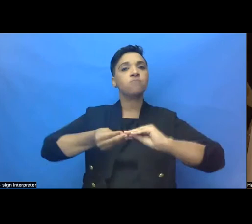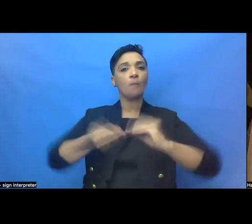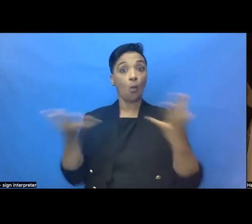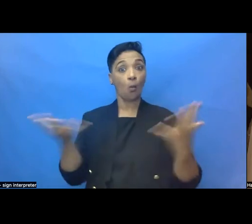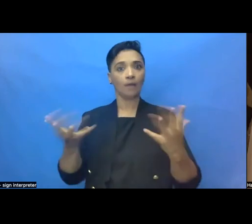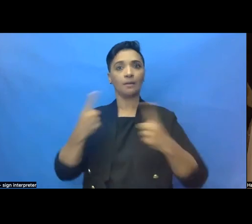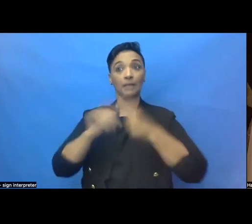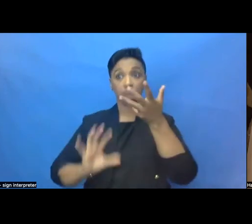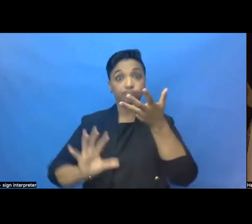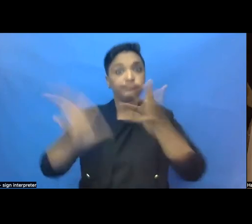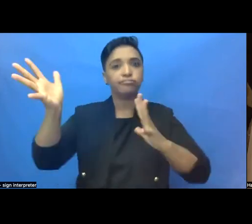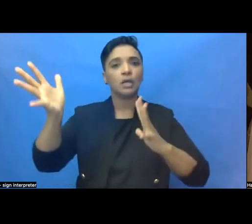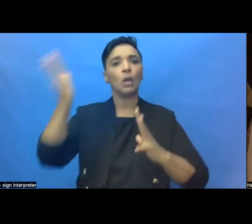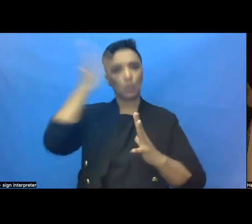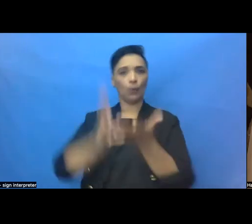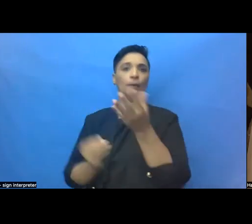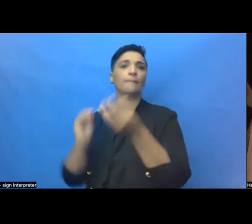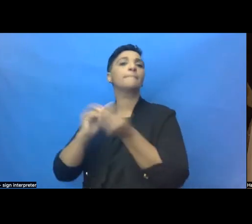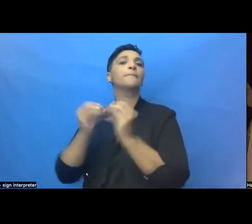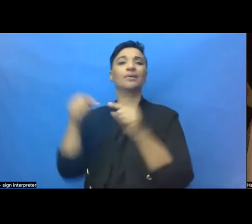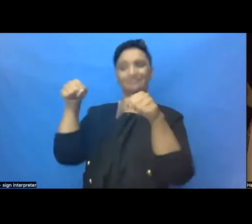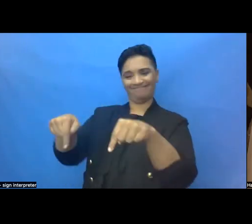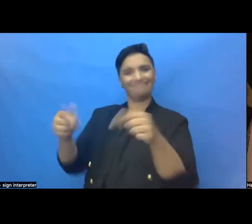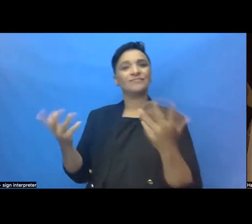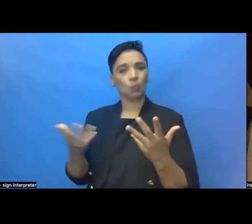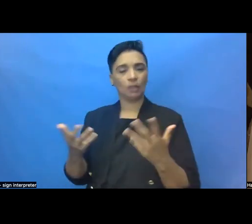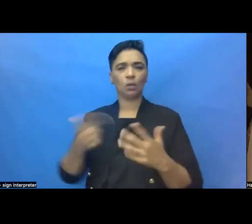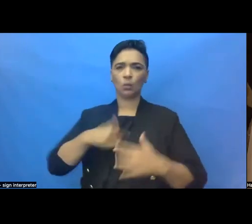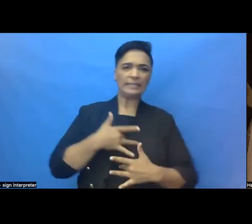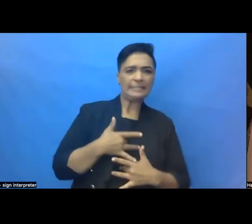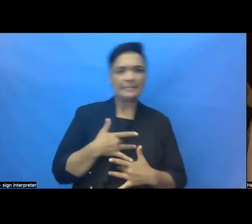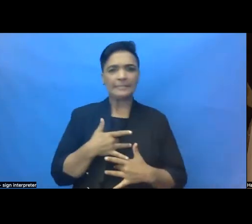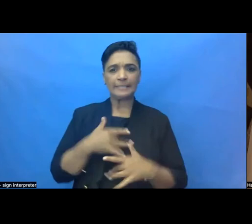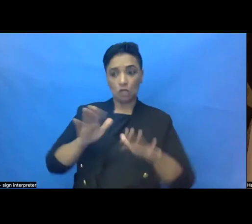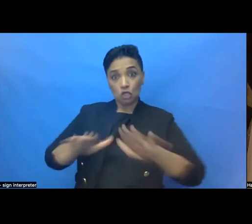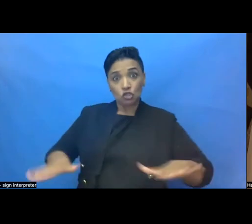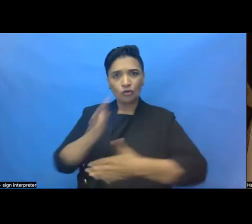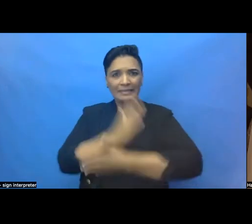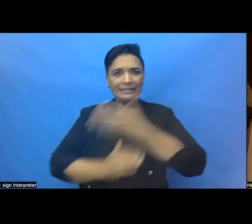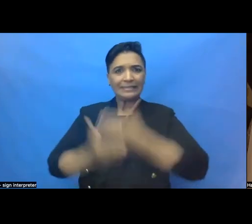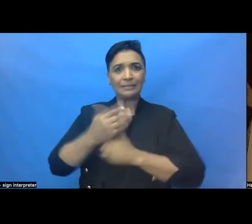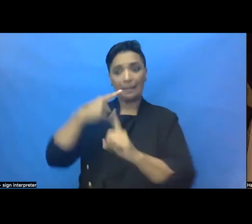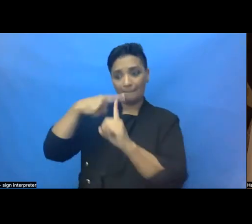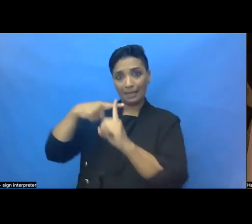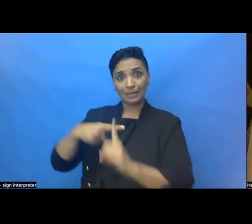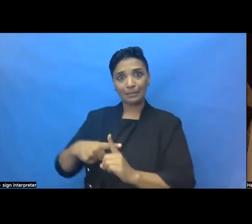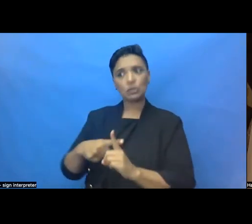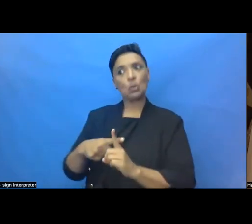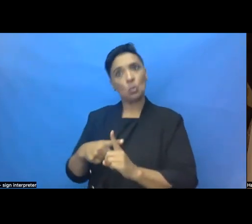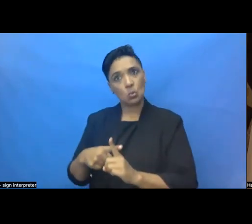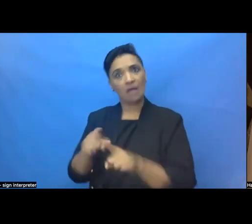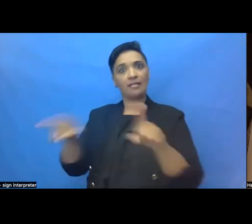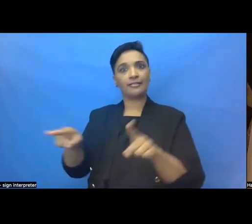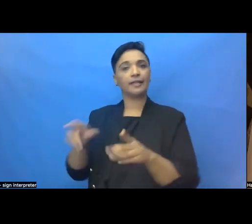crisis. We were concerned that the children and adults with most complex disabilities and high care needs would be left out